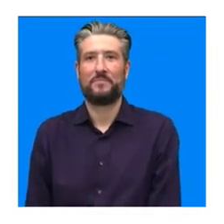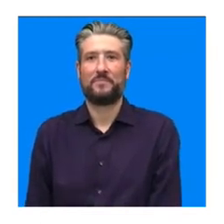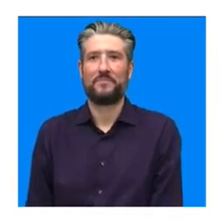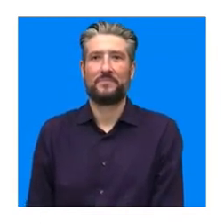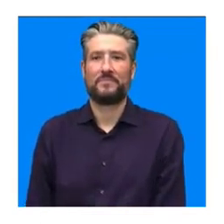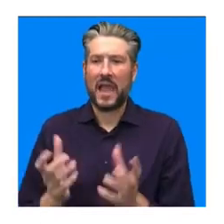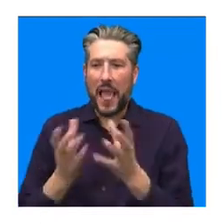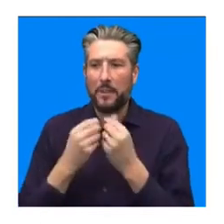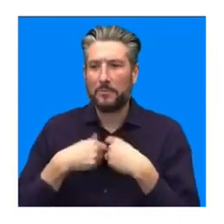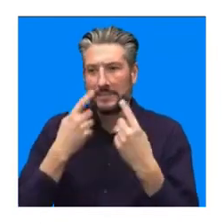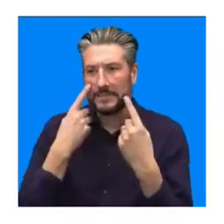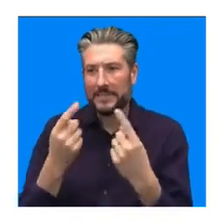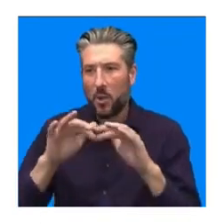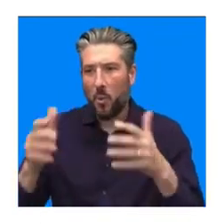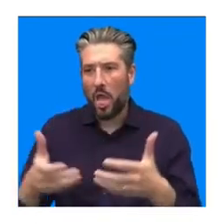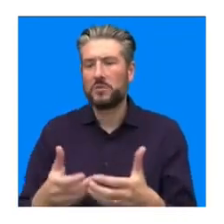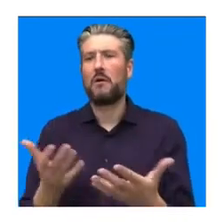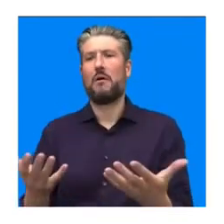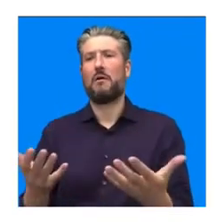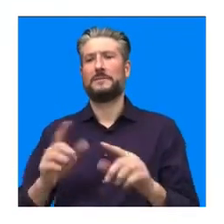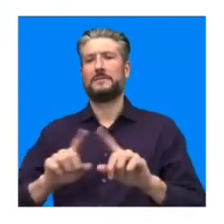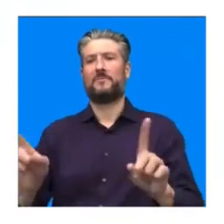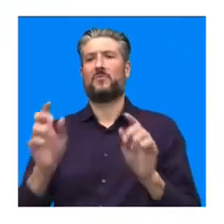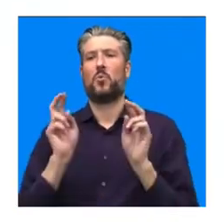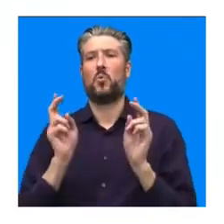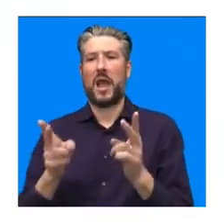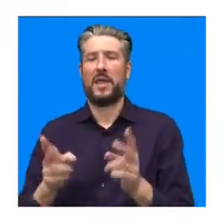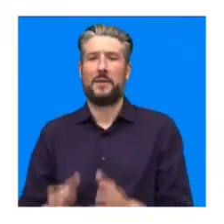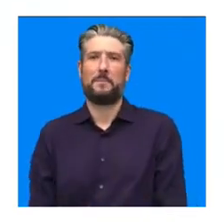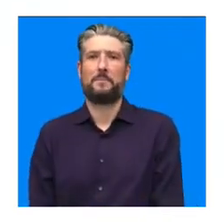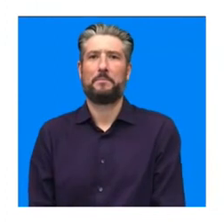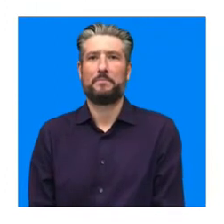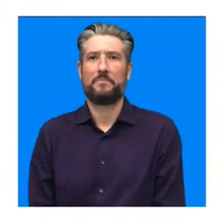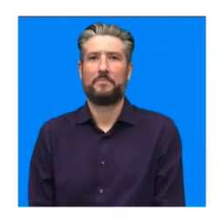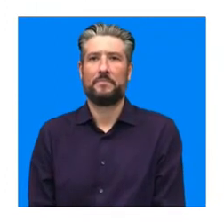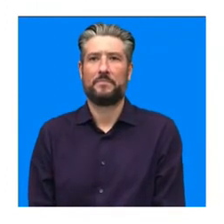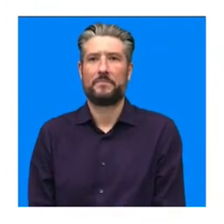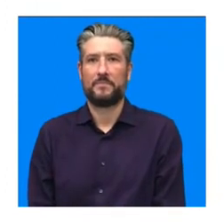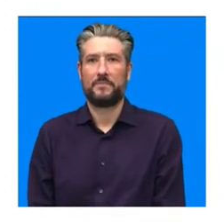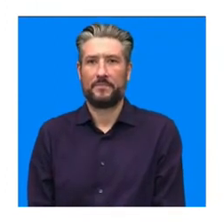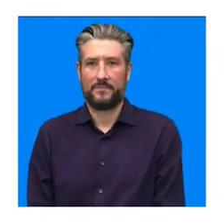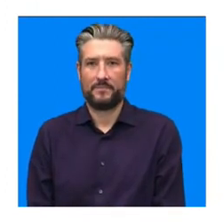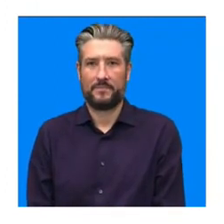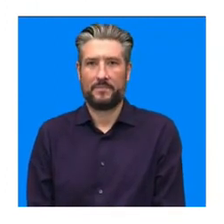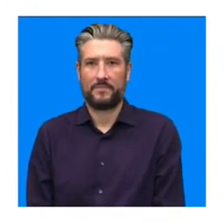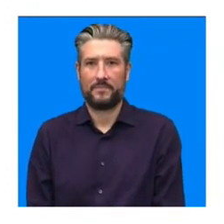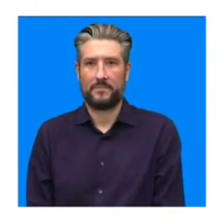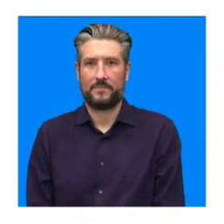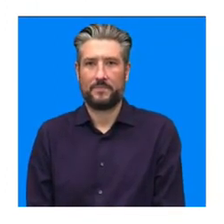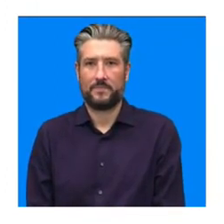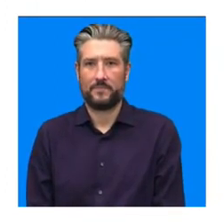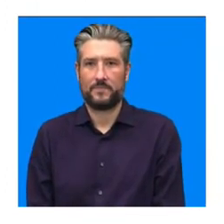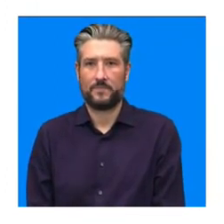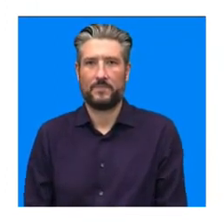differently. The future of humanity now depends on